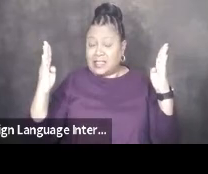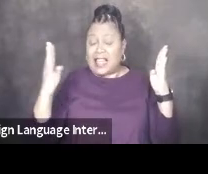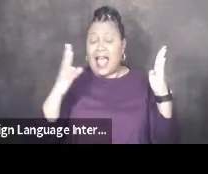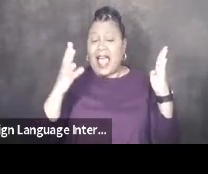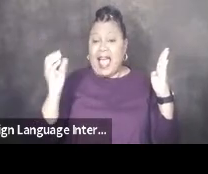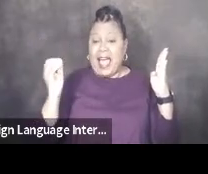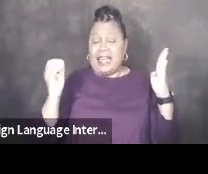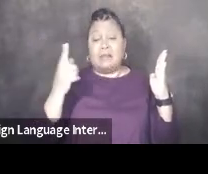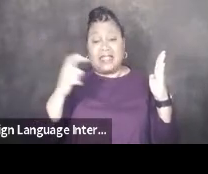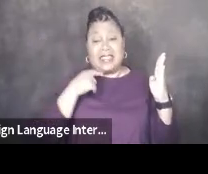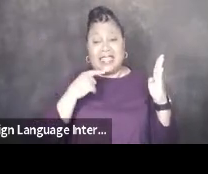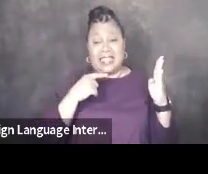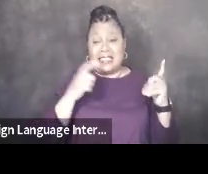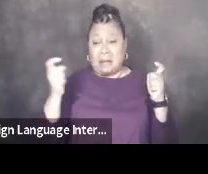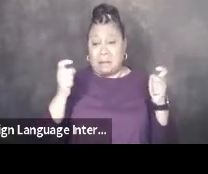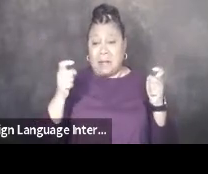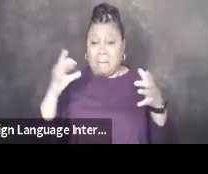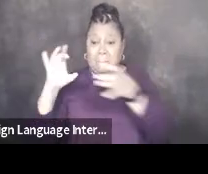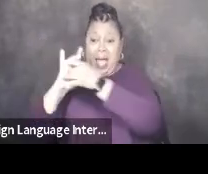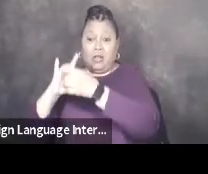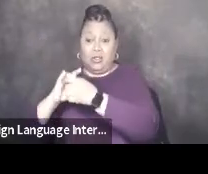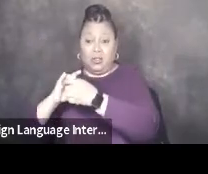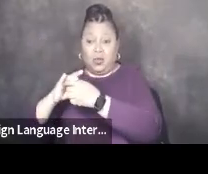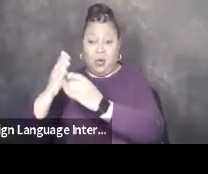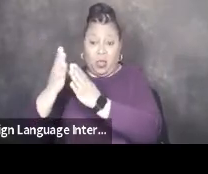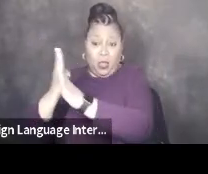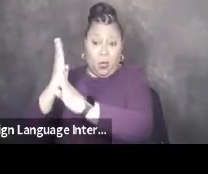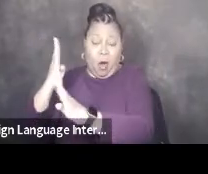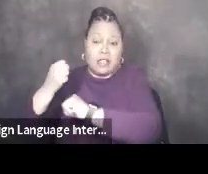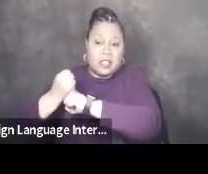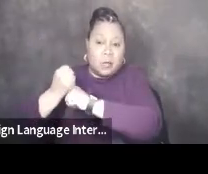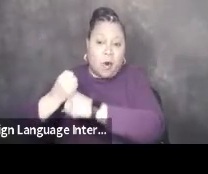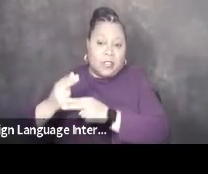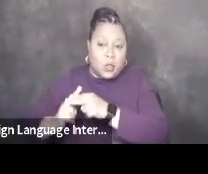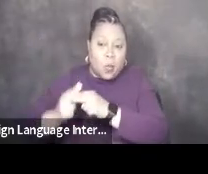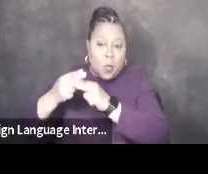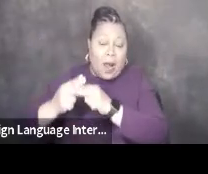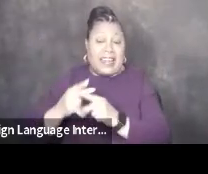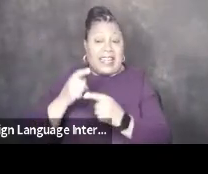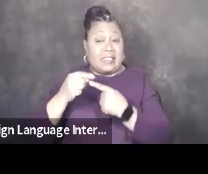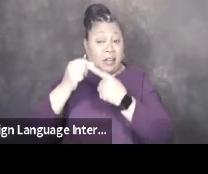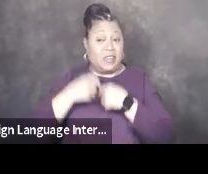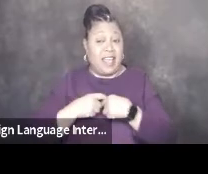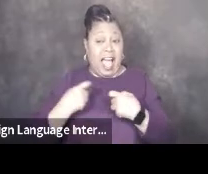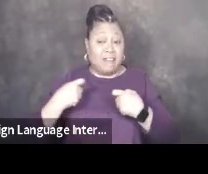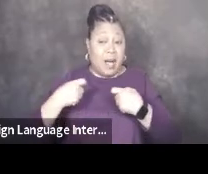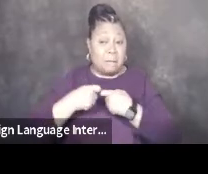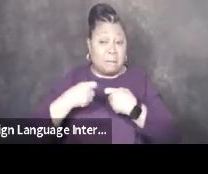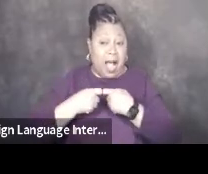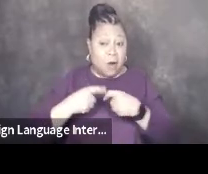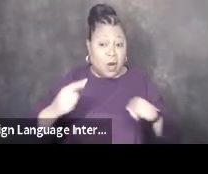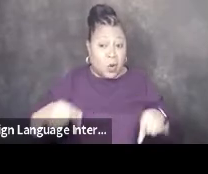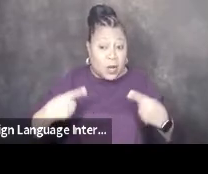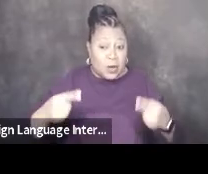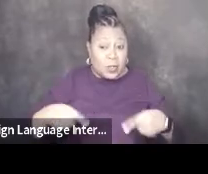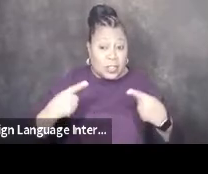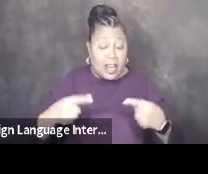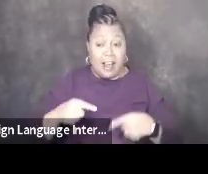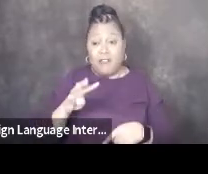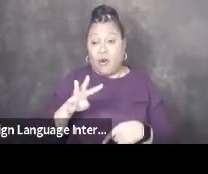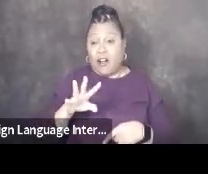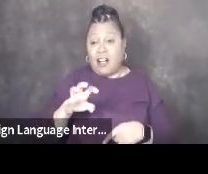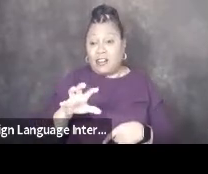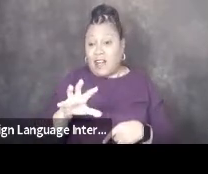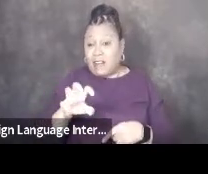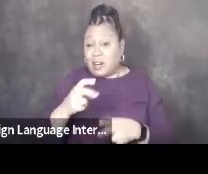and because it is mounted to the wall, can support the weight, especially if you have a power wheelchair. Some power wheelchairs can weigh 400 or 500